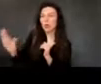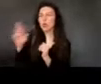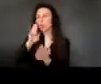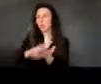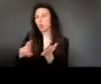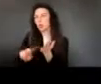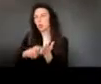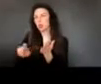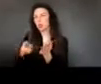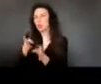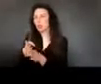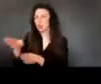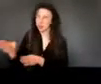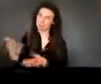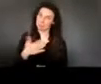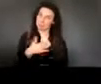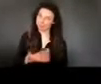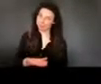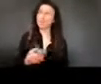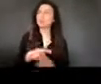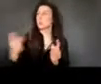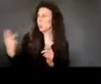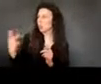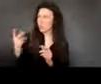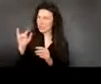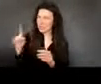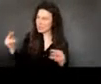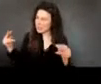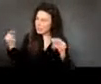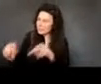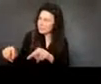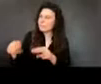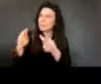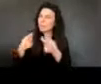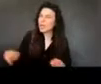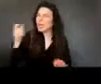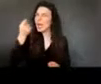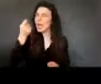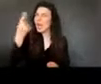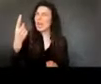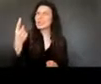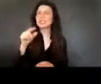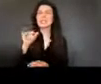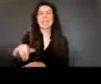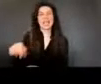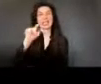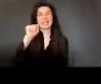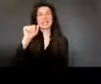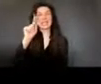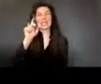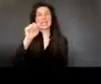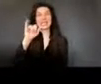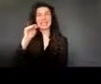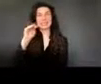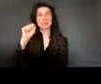we try to understand the less changes that we see in the Taksim Square, which is one of the more